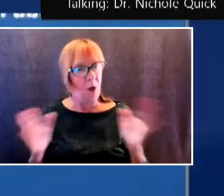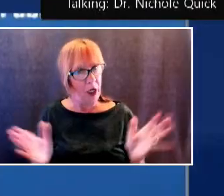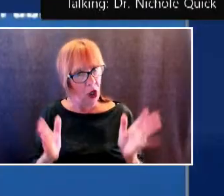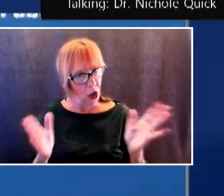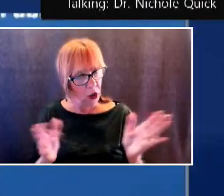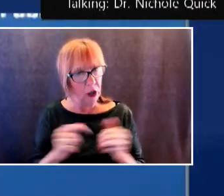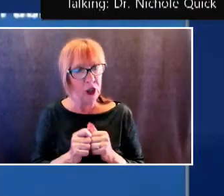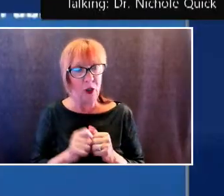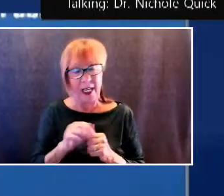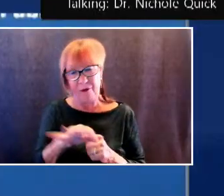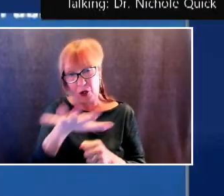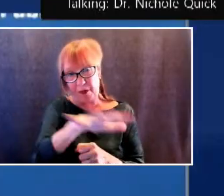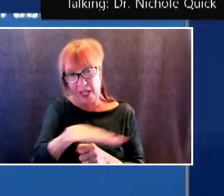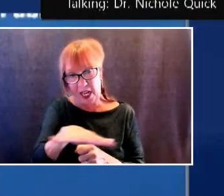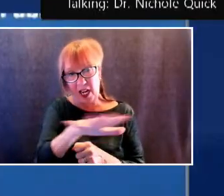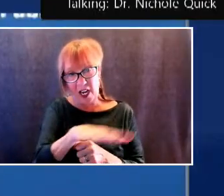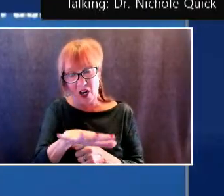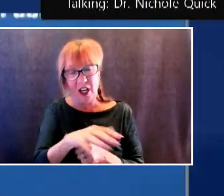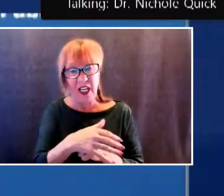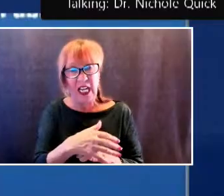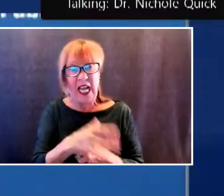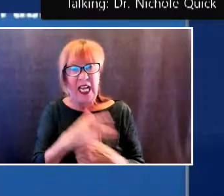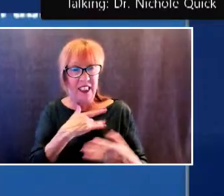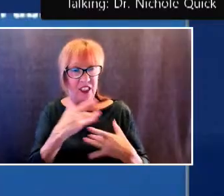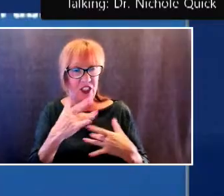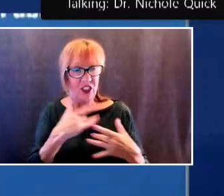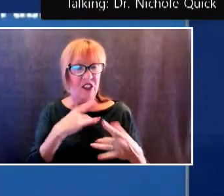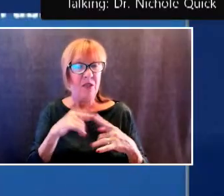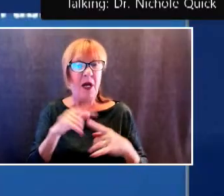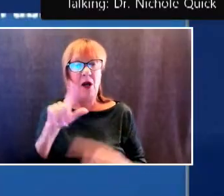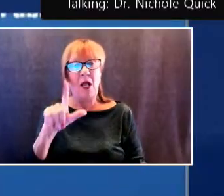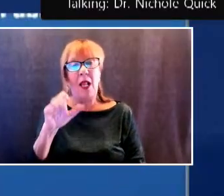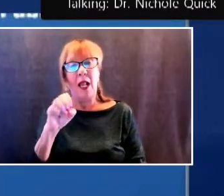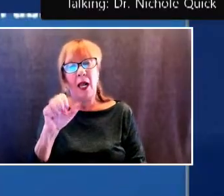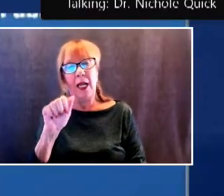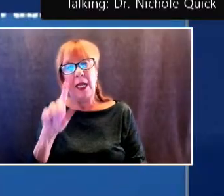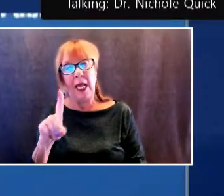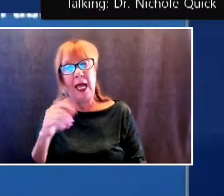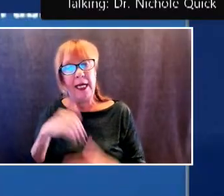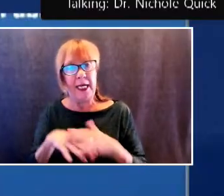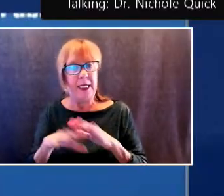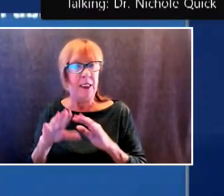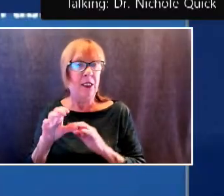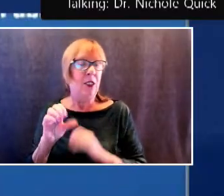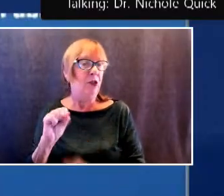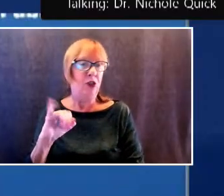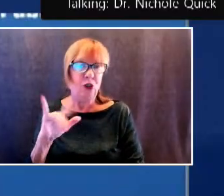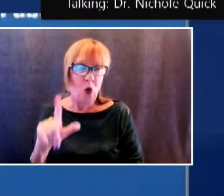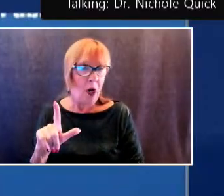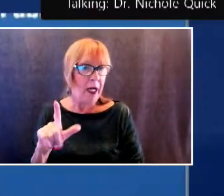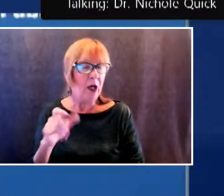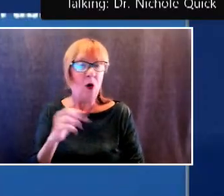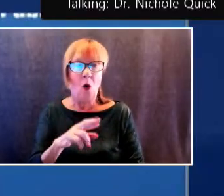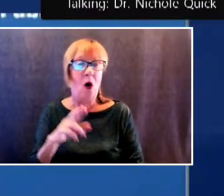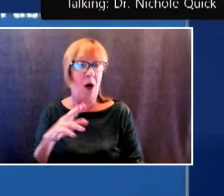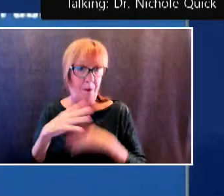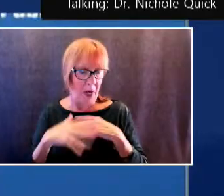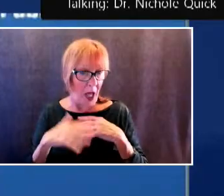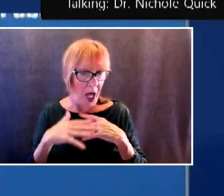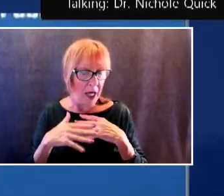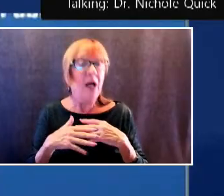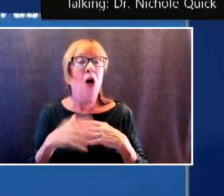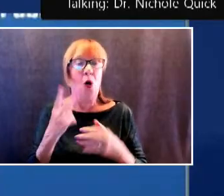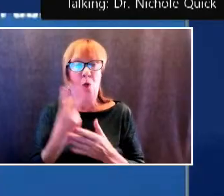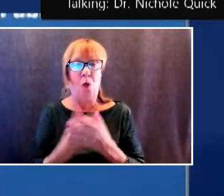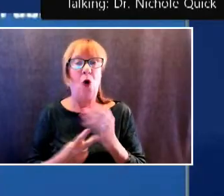if you're in the general vicinity, have concerns about lead in your soil and or your family, both the soil testing program and the blood lead